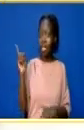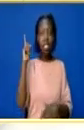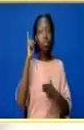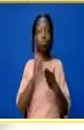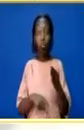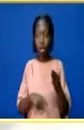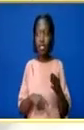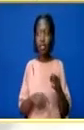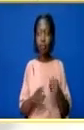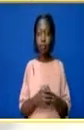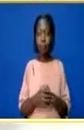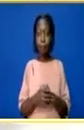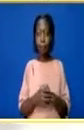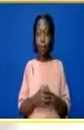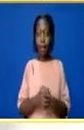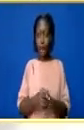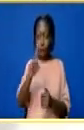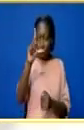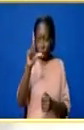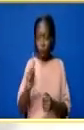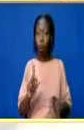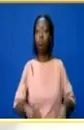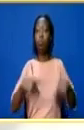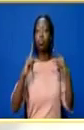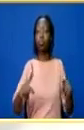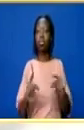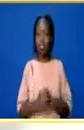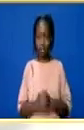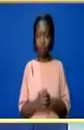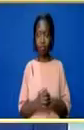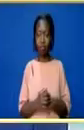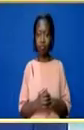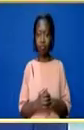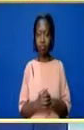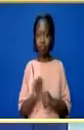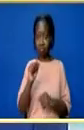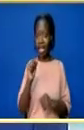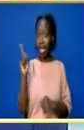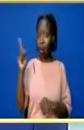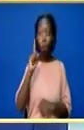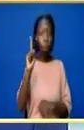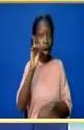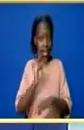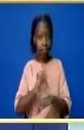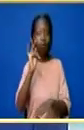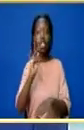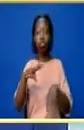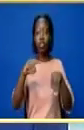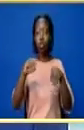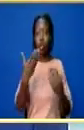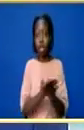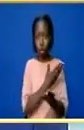low yields. Oh, yes. Harvests. So I'm guessing those are the effects. That's one of the effects. Those are some of the effects.